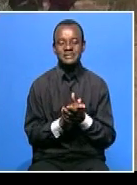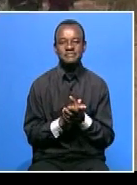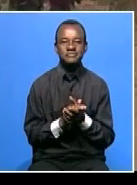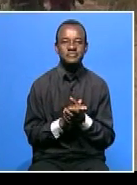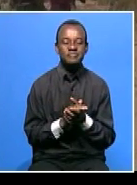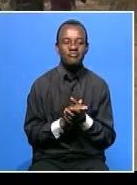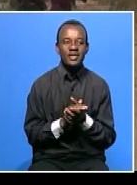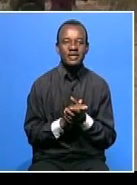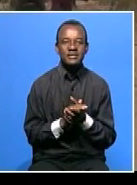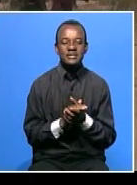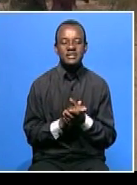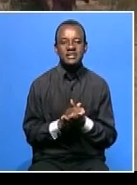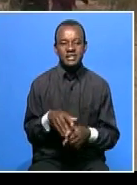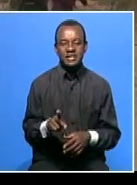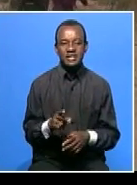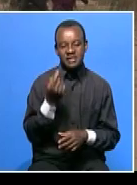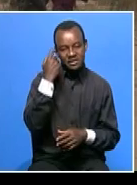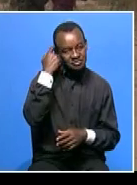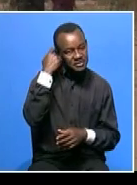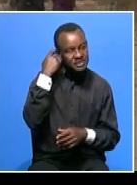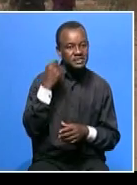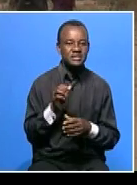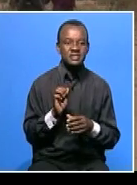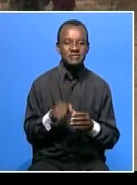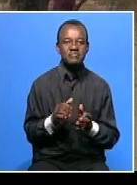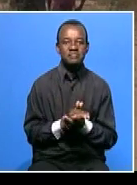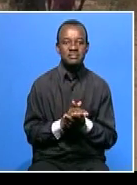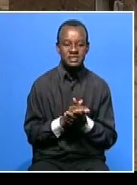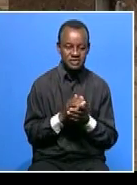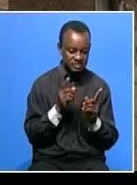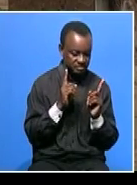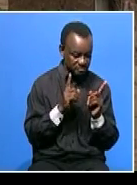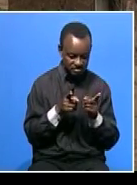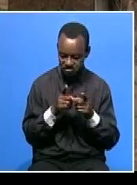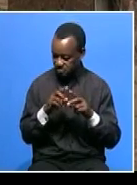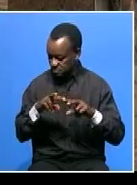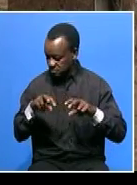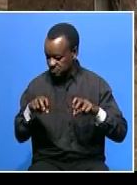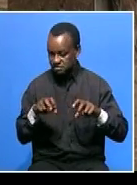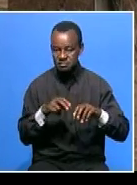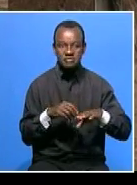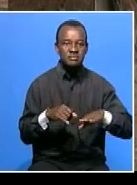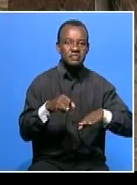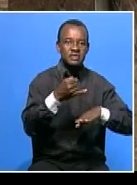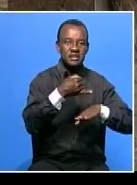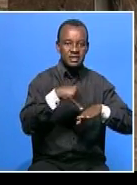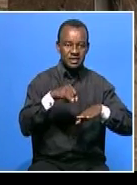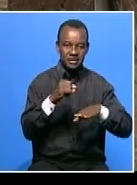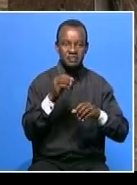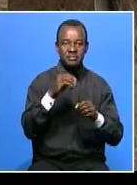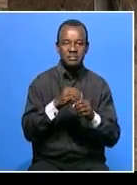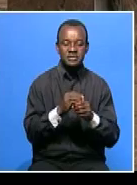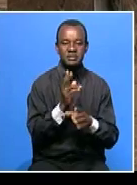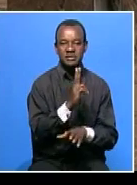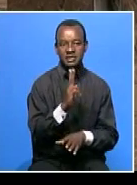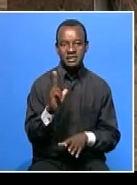carries out its own ground assessments on the conditions of these areas and its inhabitants, Muyunda said the